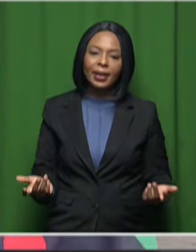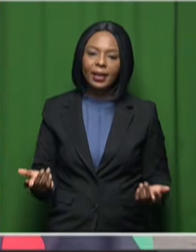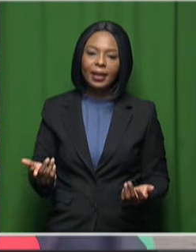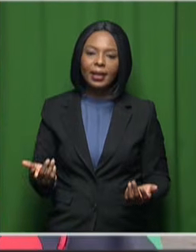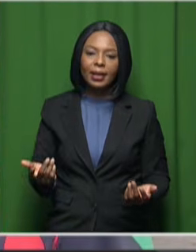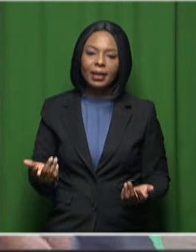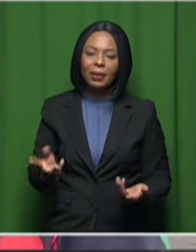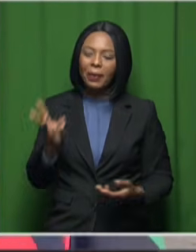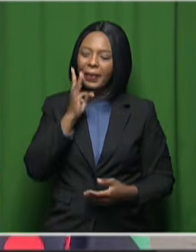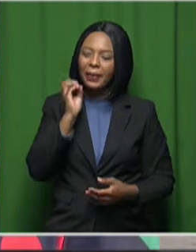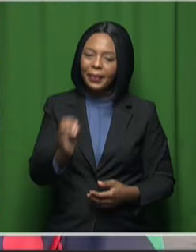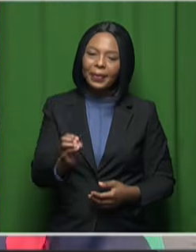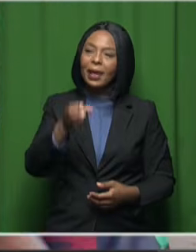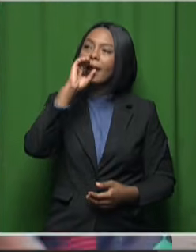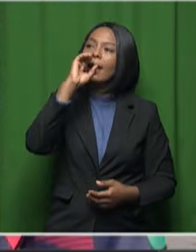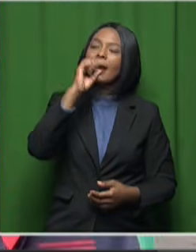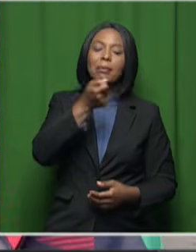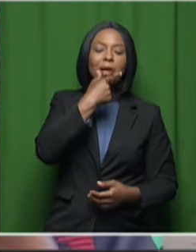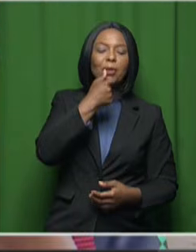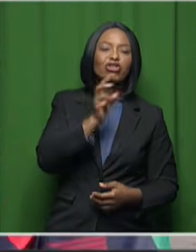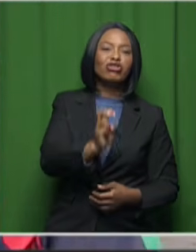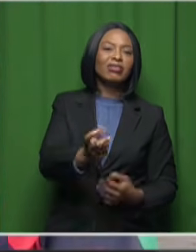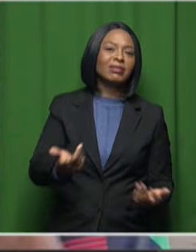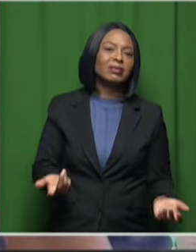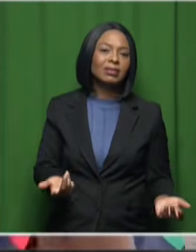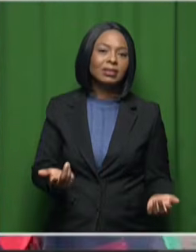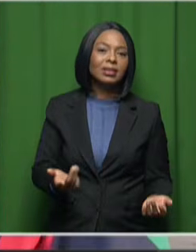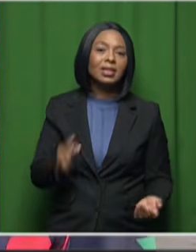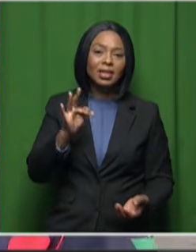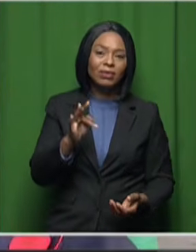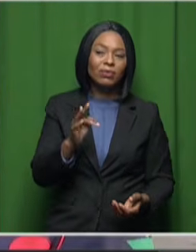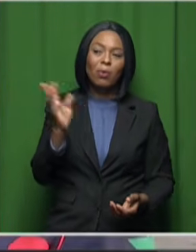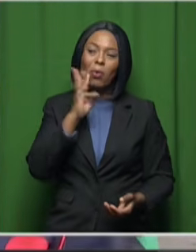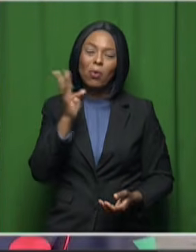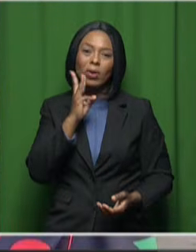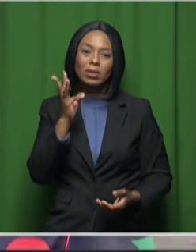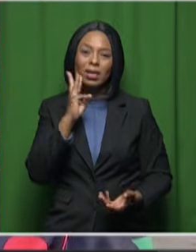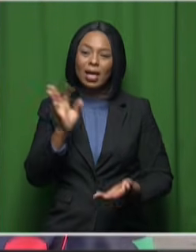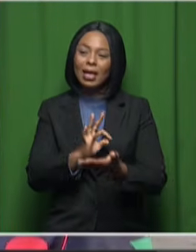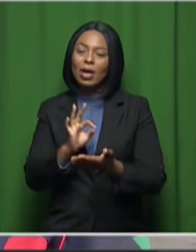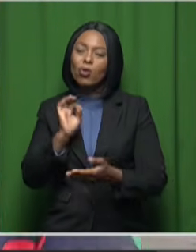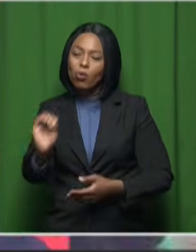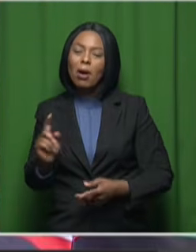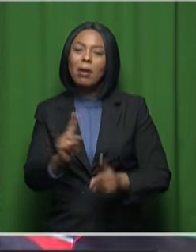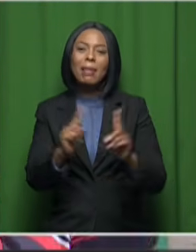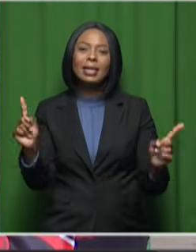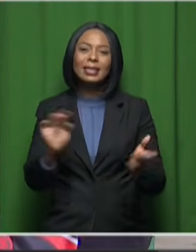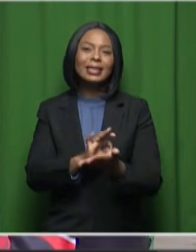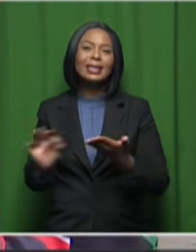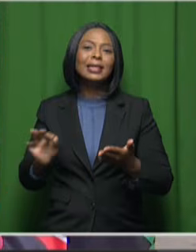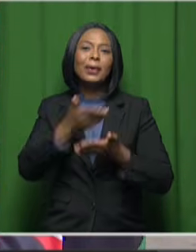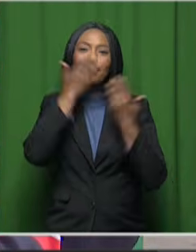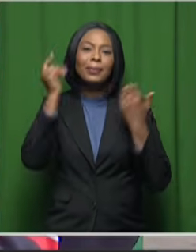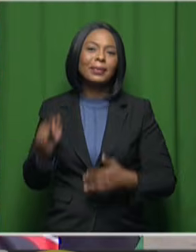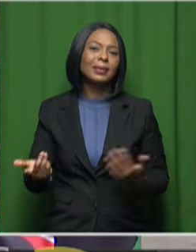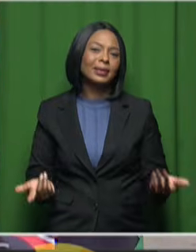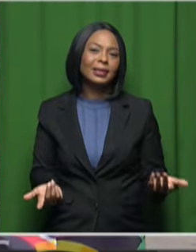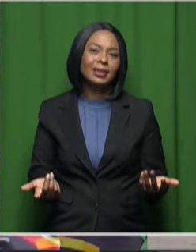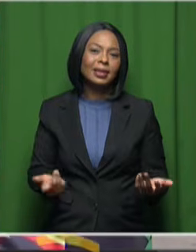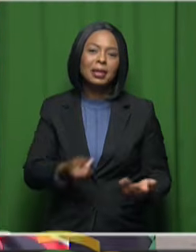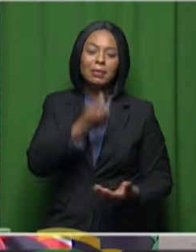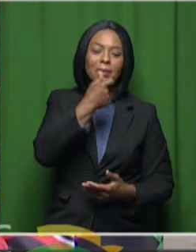and drink your tablets because the water, when there's the water, it's not clean. So it's frustrating